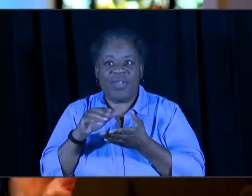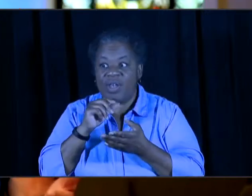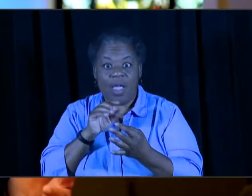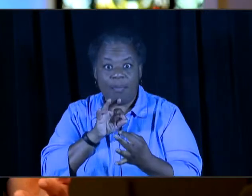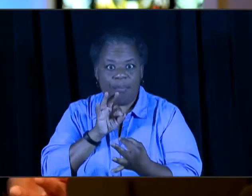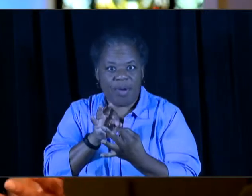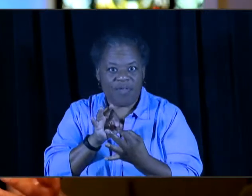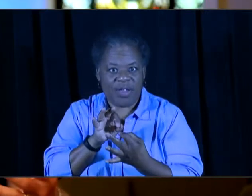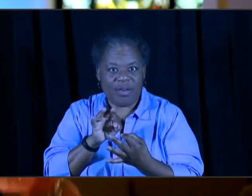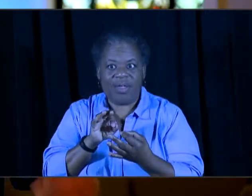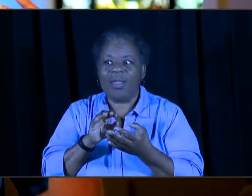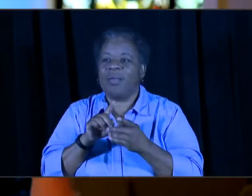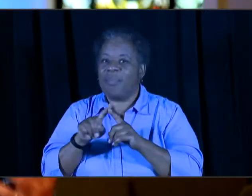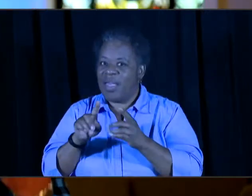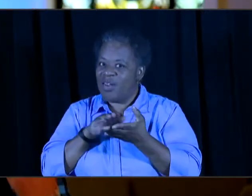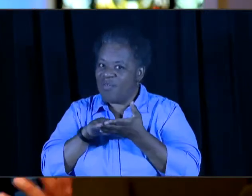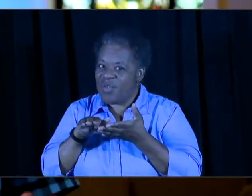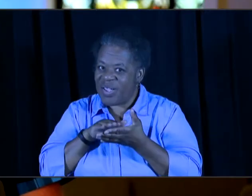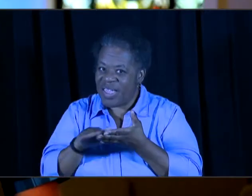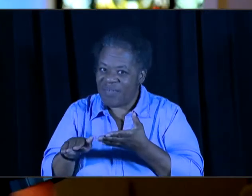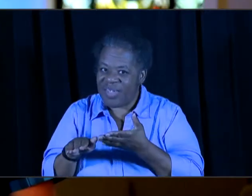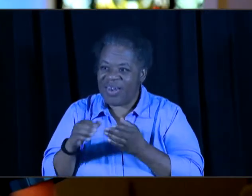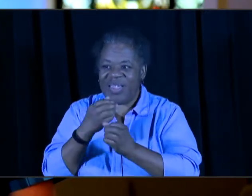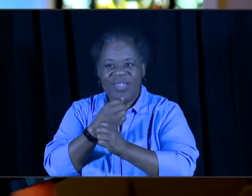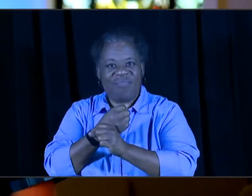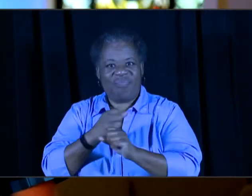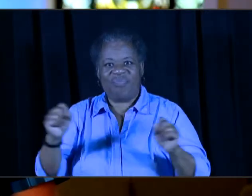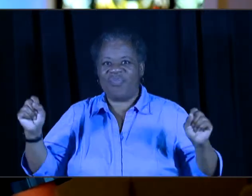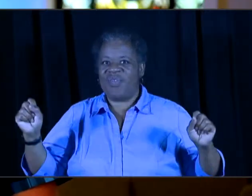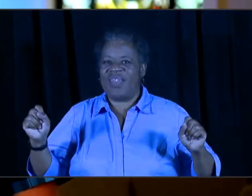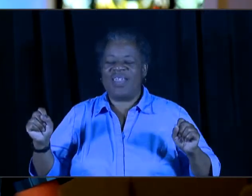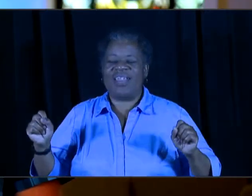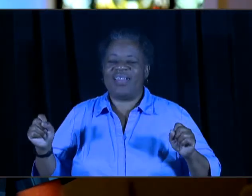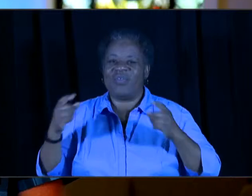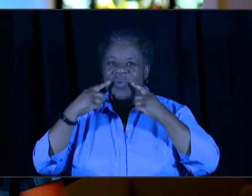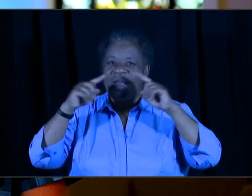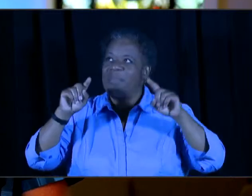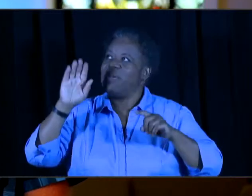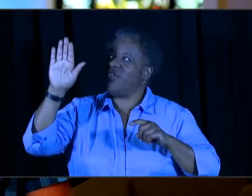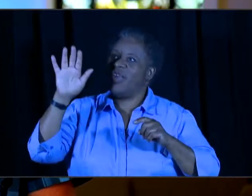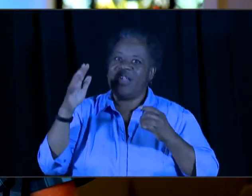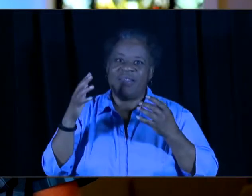a family again, free to fulfill God's purpose for them again.